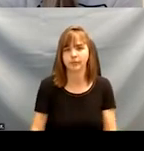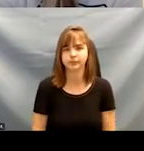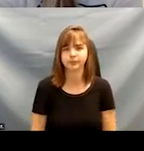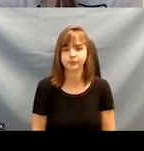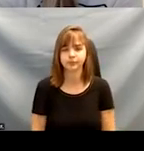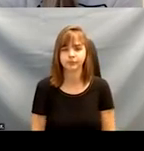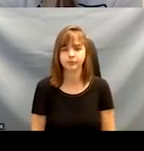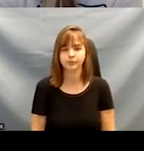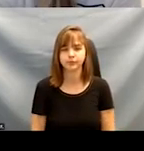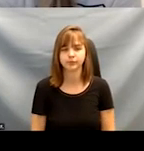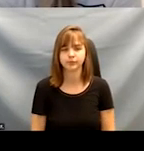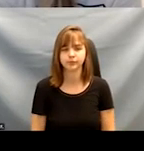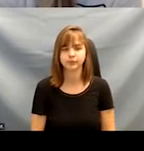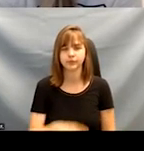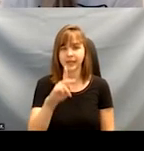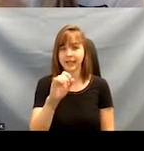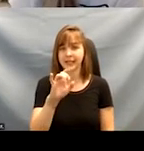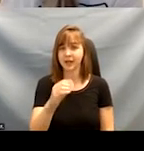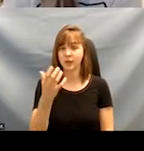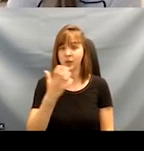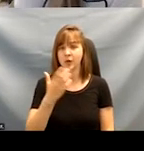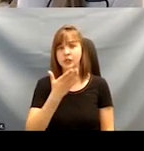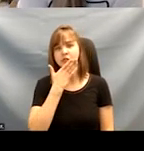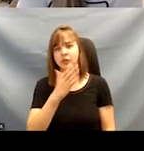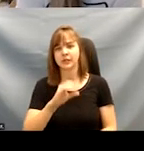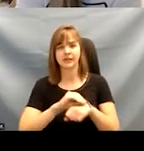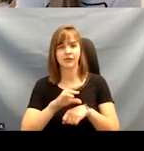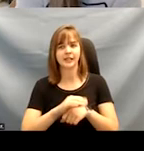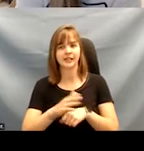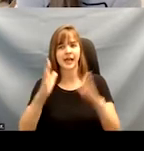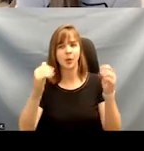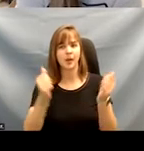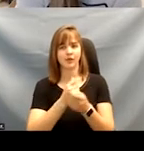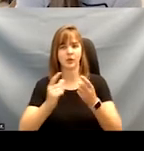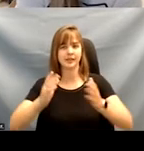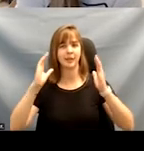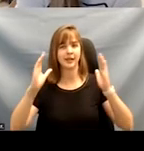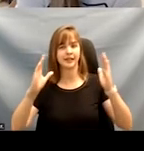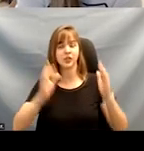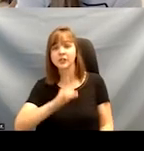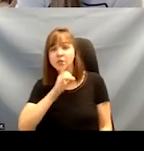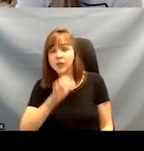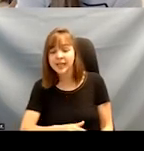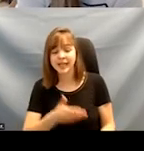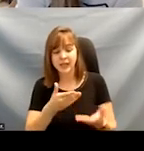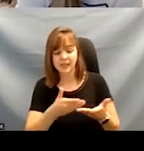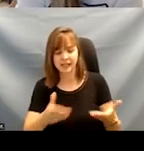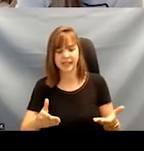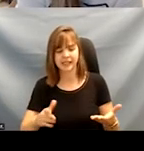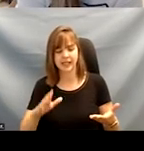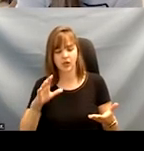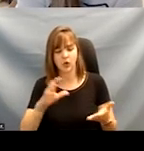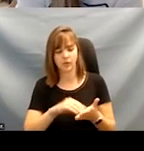Great. This is all very good advice. I hope everybody's paying attention, because these are things that you will hopefully